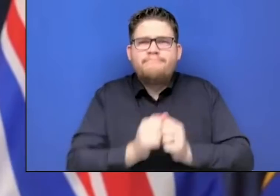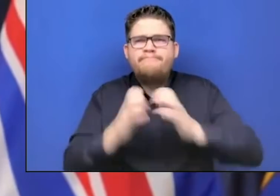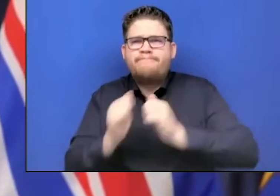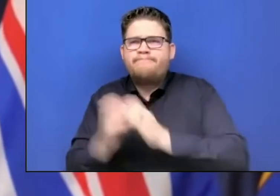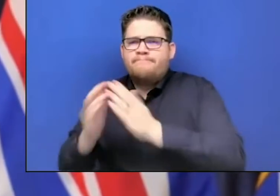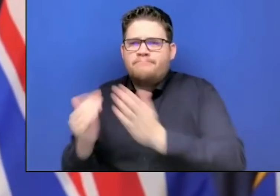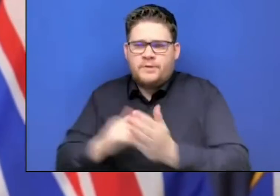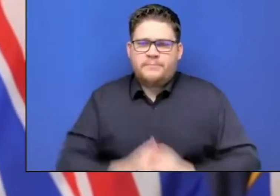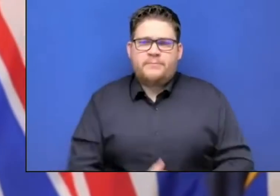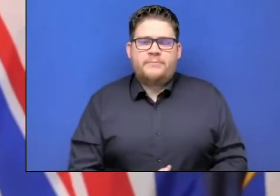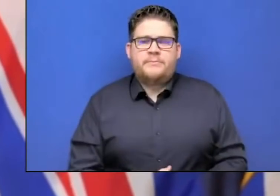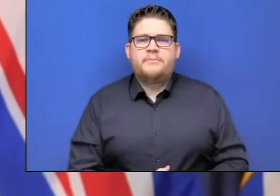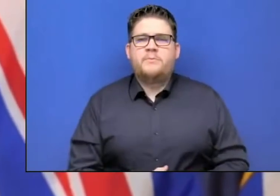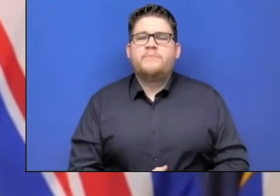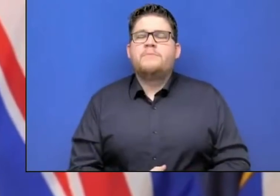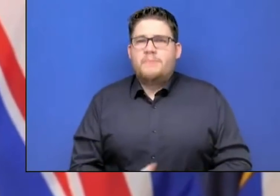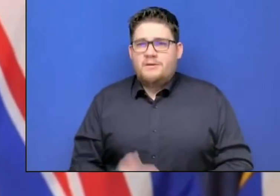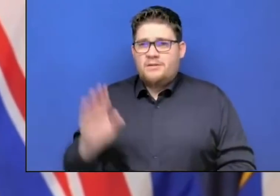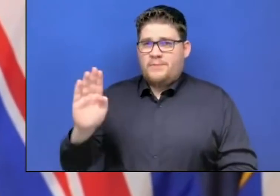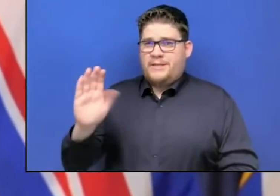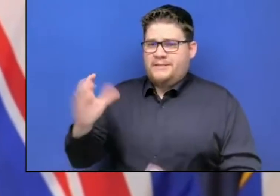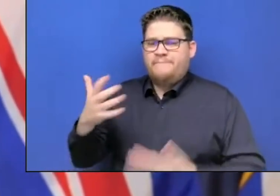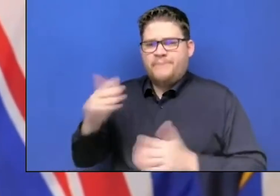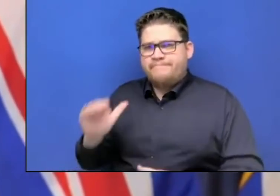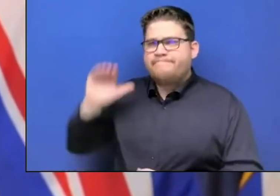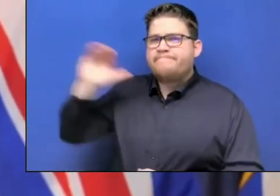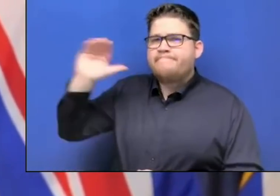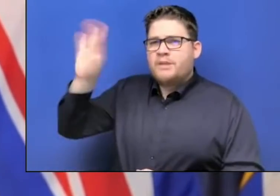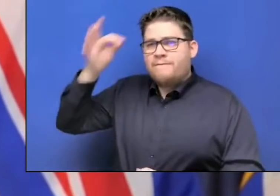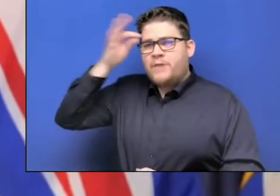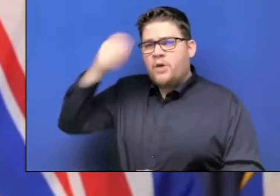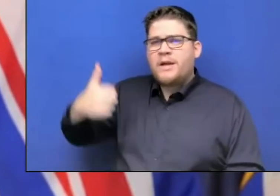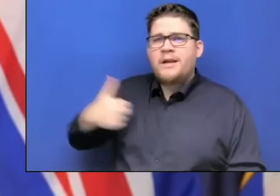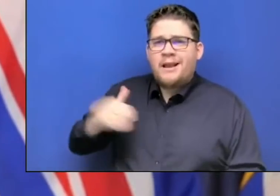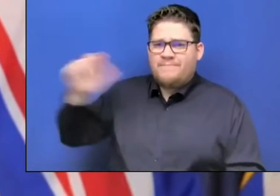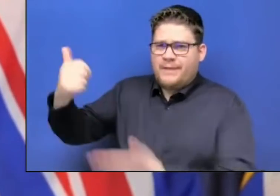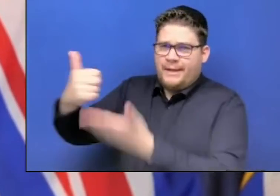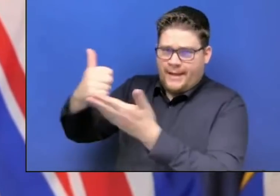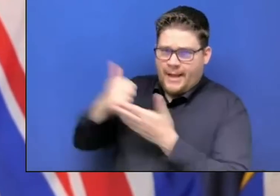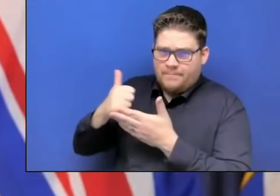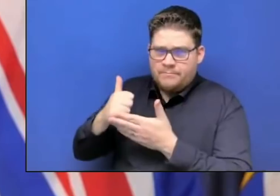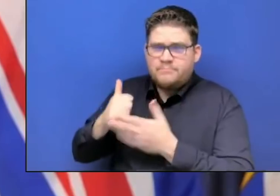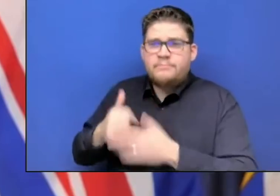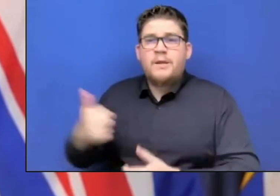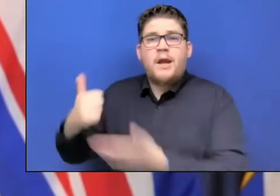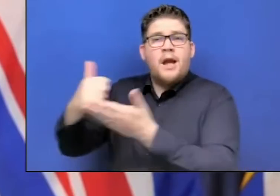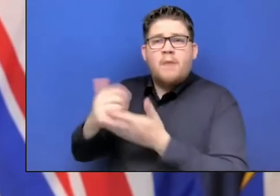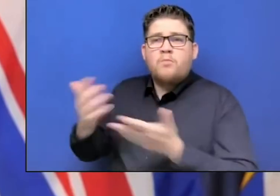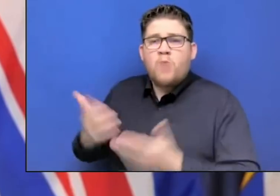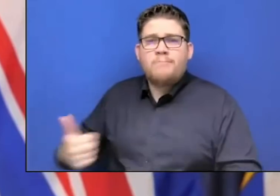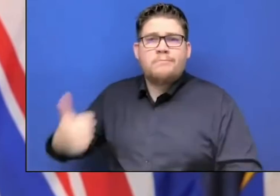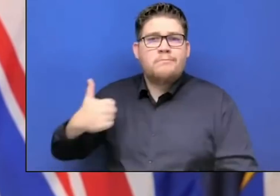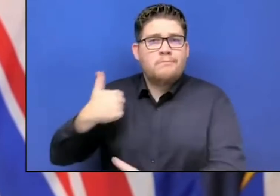federal resources, including the armed forces, to assist with evacuations, managing of supply chains and